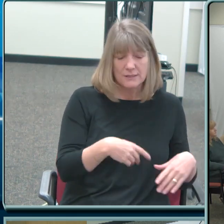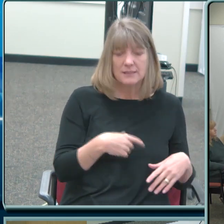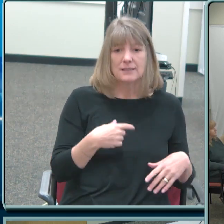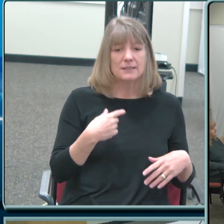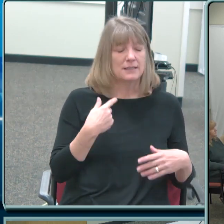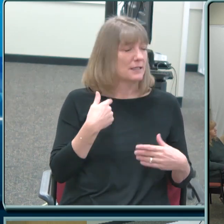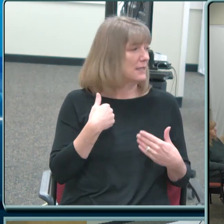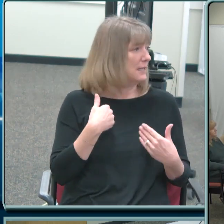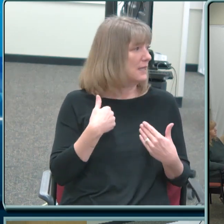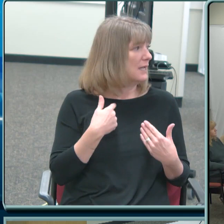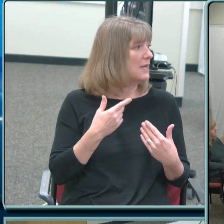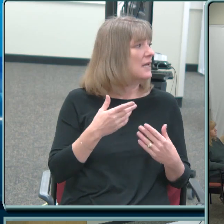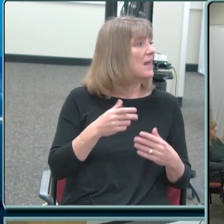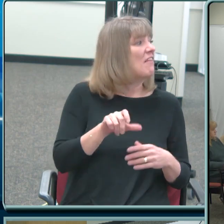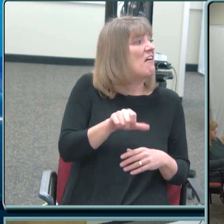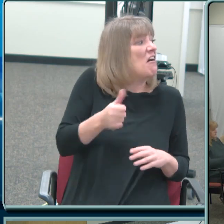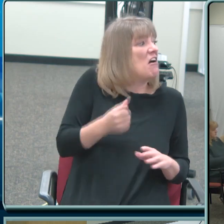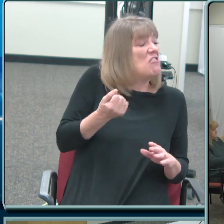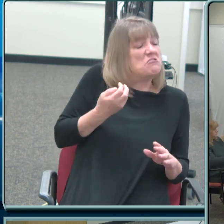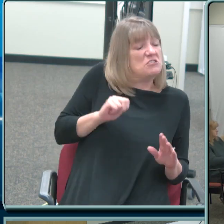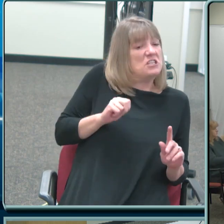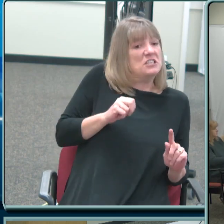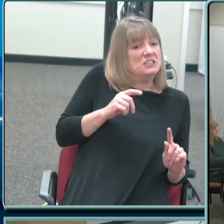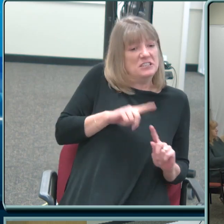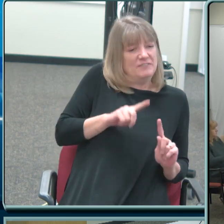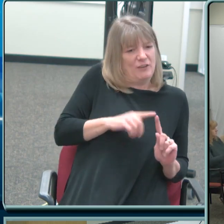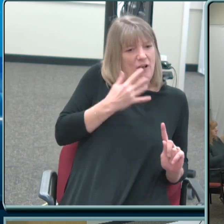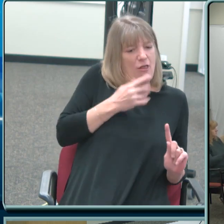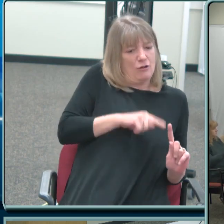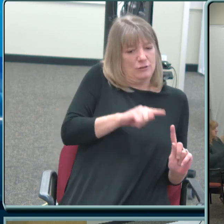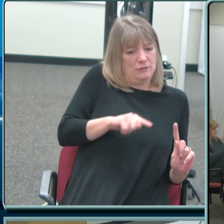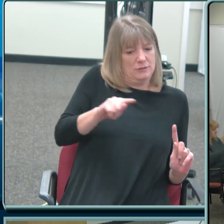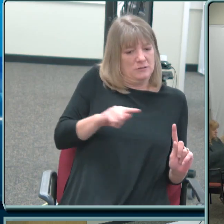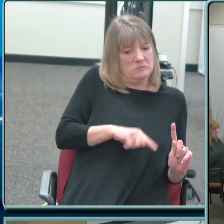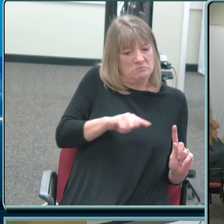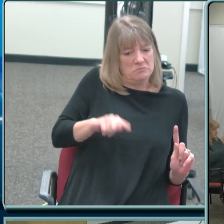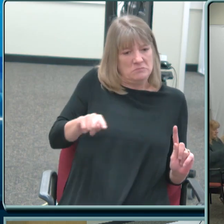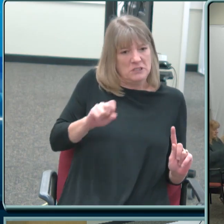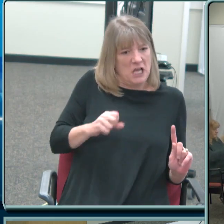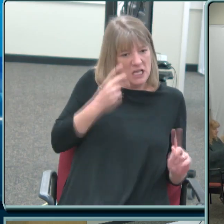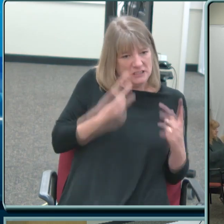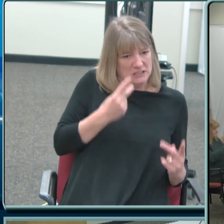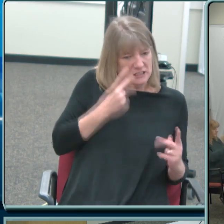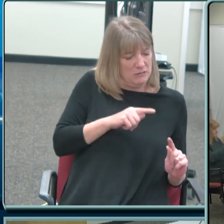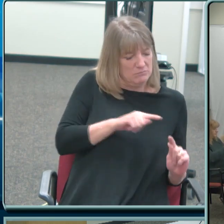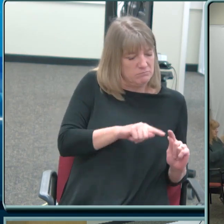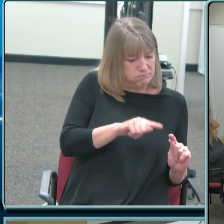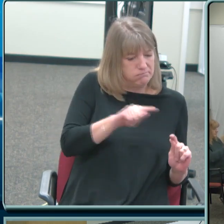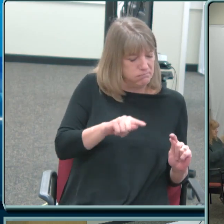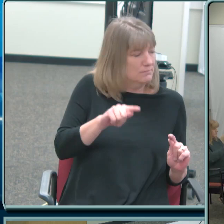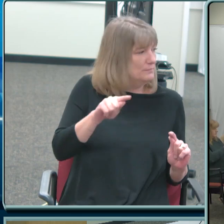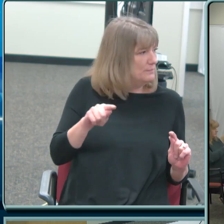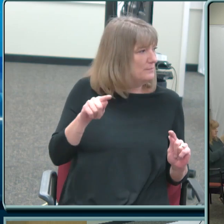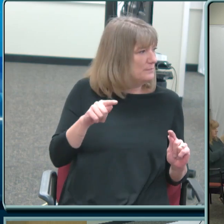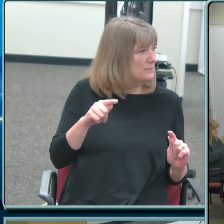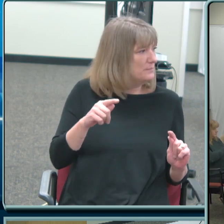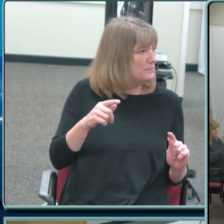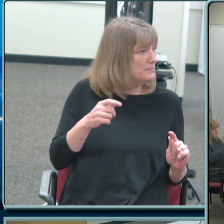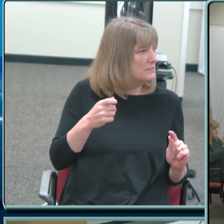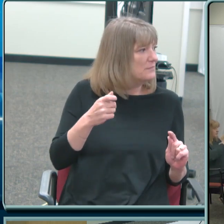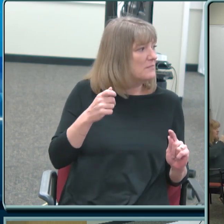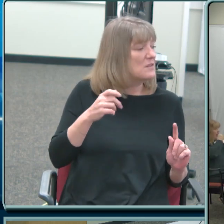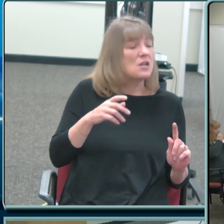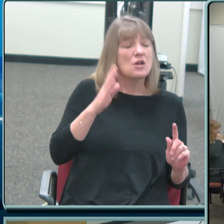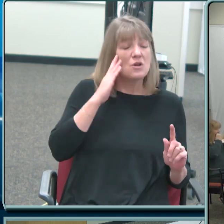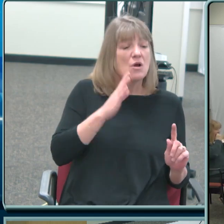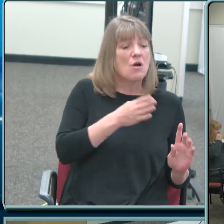highlighted a couple of the previous seasons in the different colors, where you see the curve of the graph seems to come a little bit later